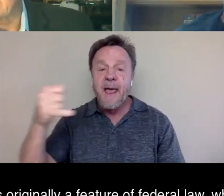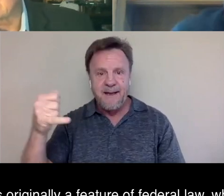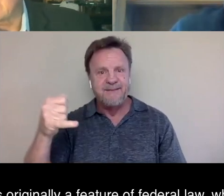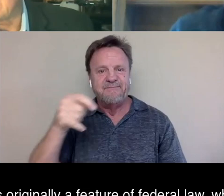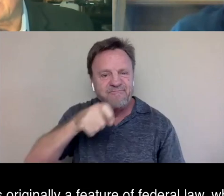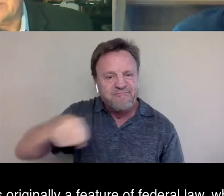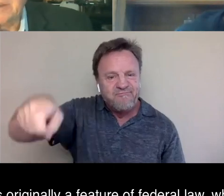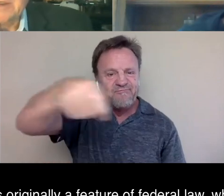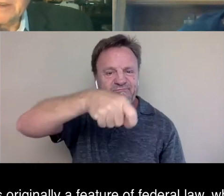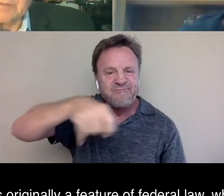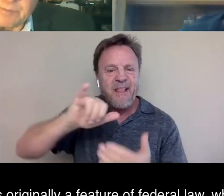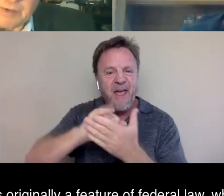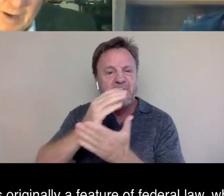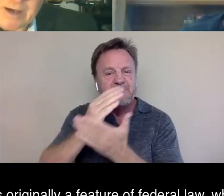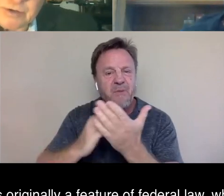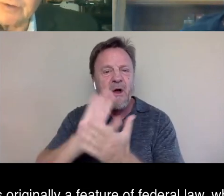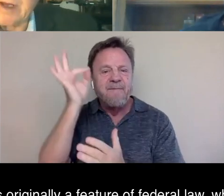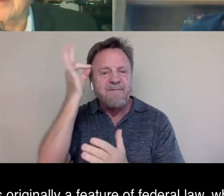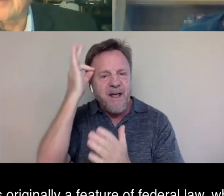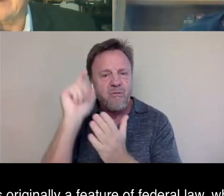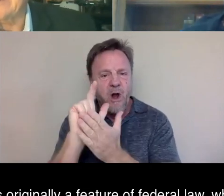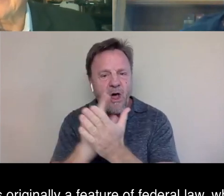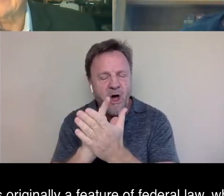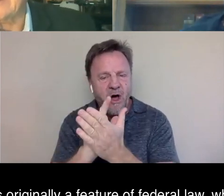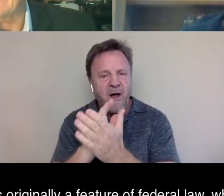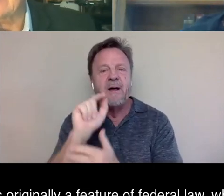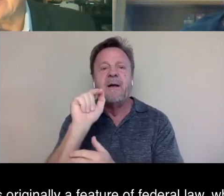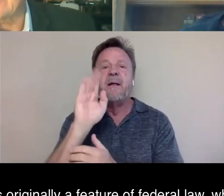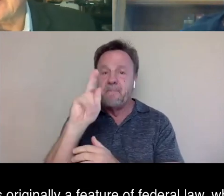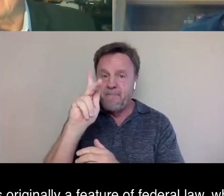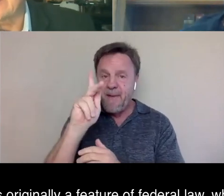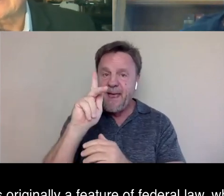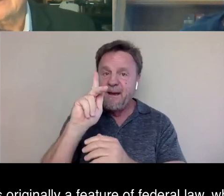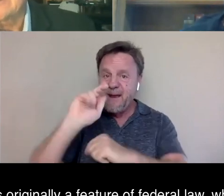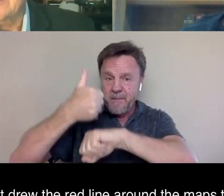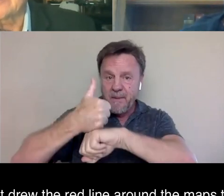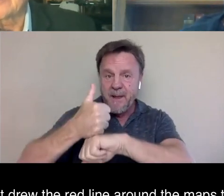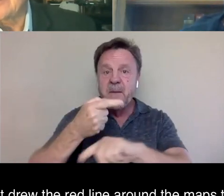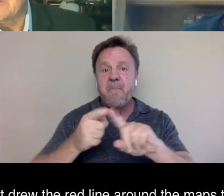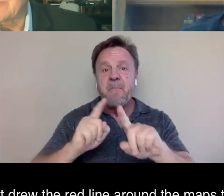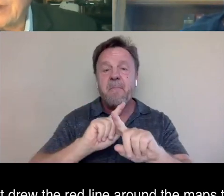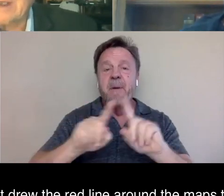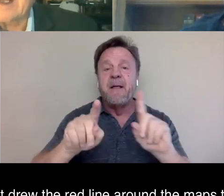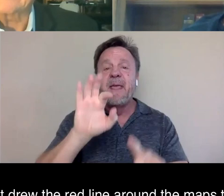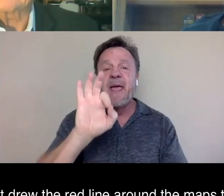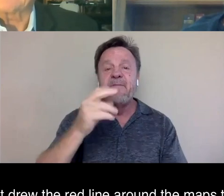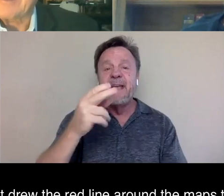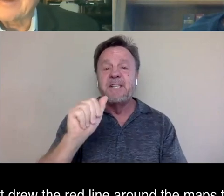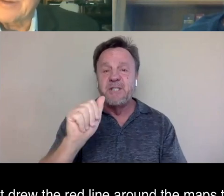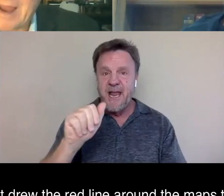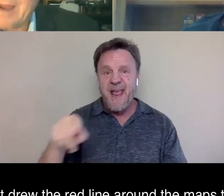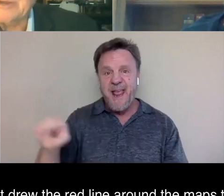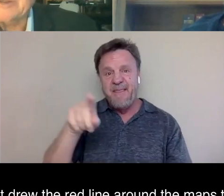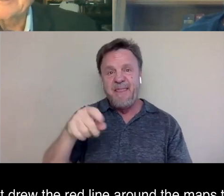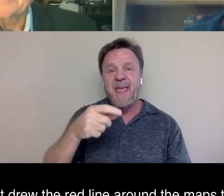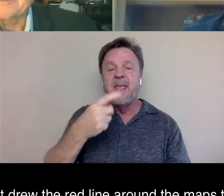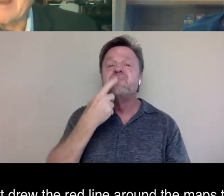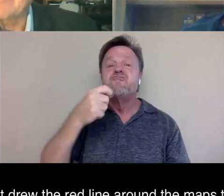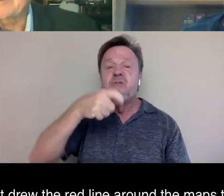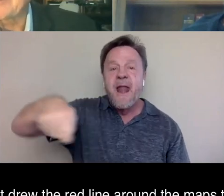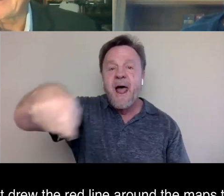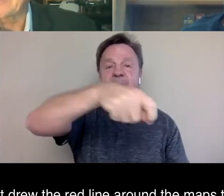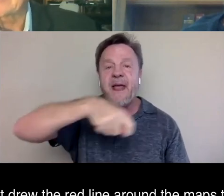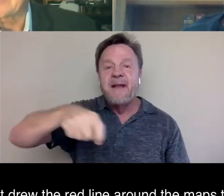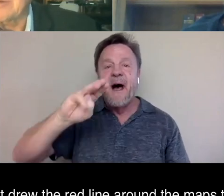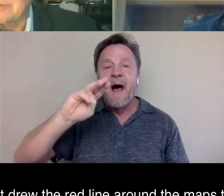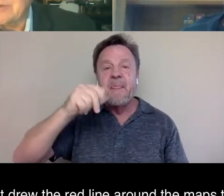of federal law, which is the banks implemented it, but the FHA were the ones that drew the red line around the maps that gave